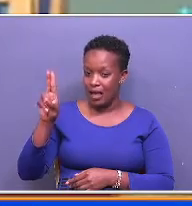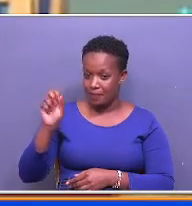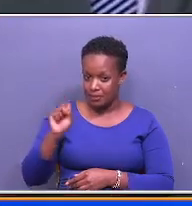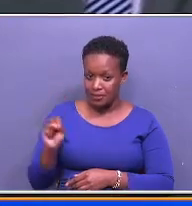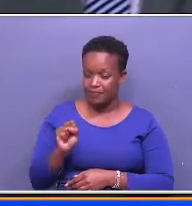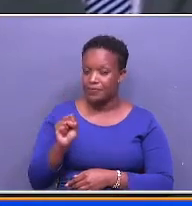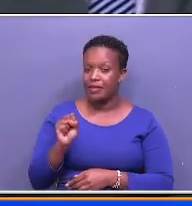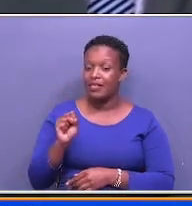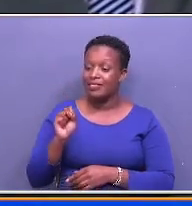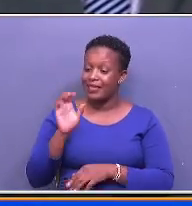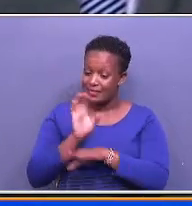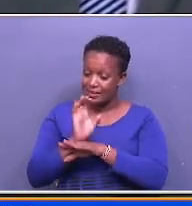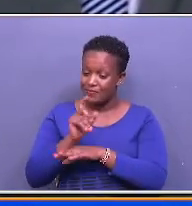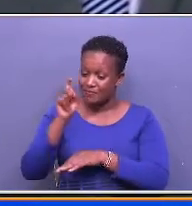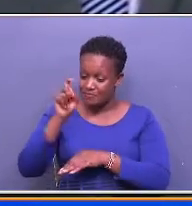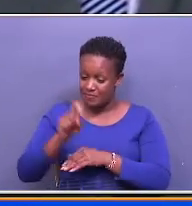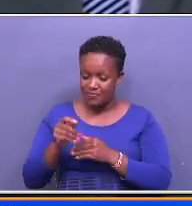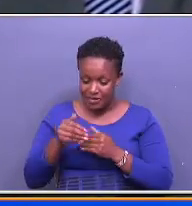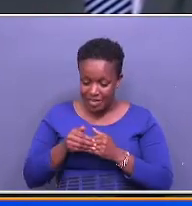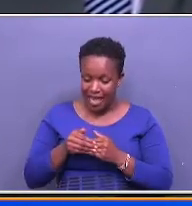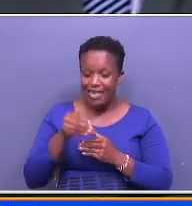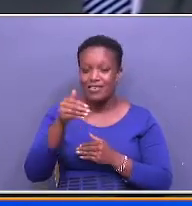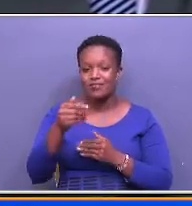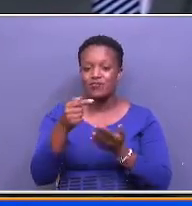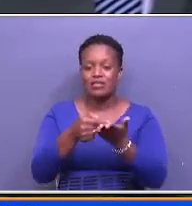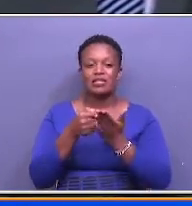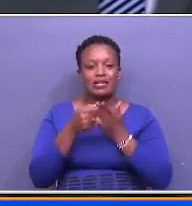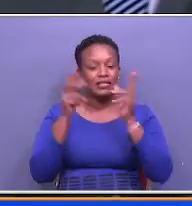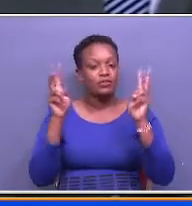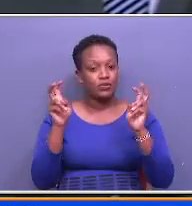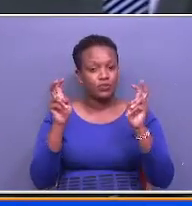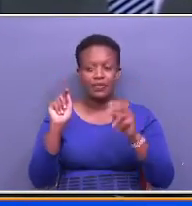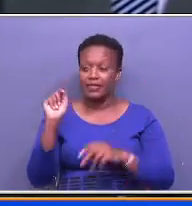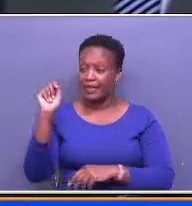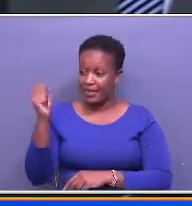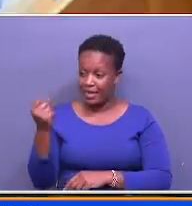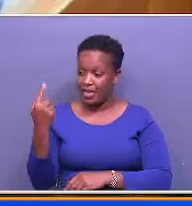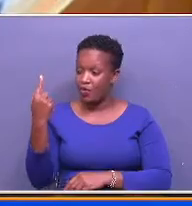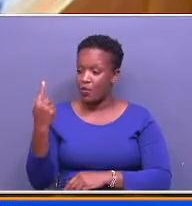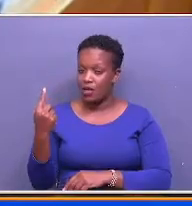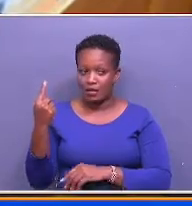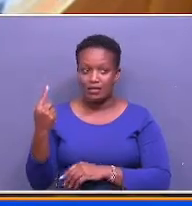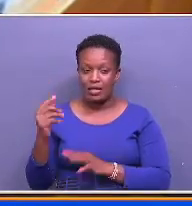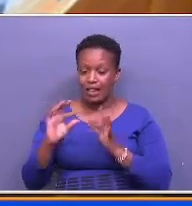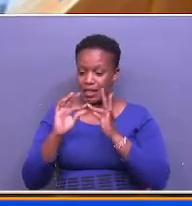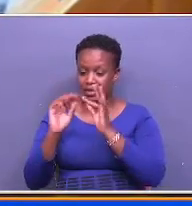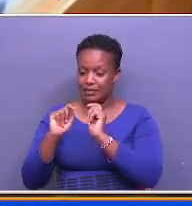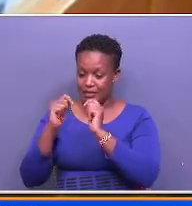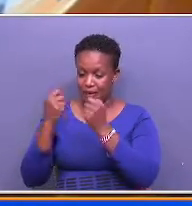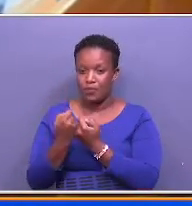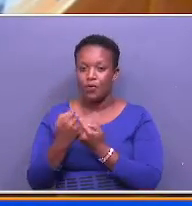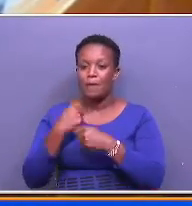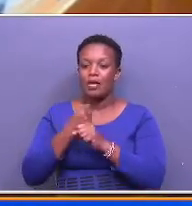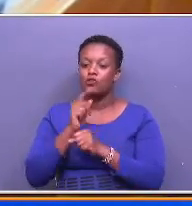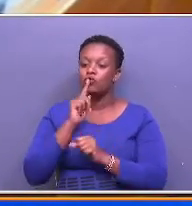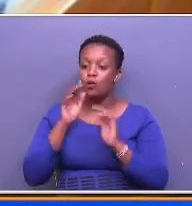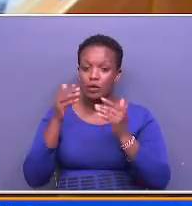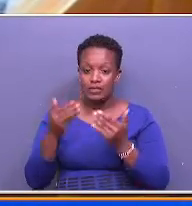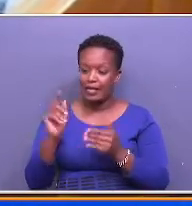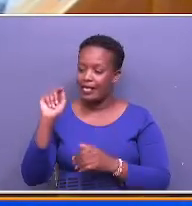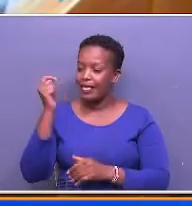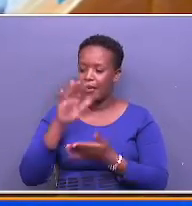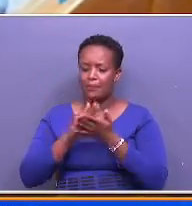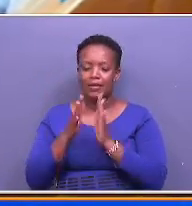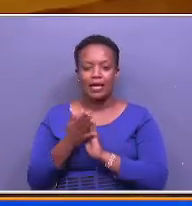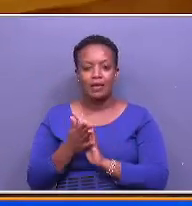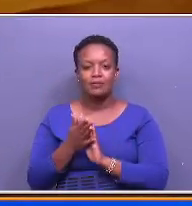forward. The second-in-command said that his Kenya Kwanza Alliance team will ensure that Kenya becomes a country where everyone